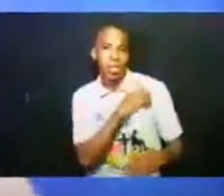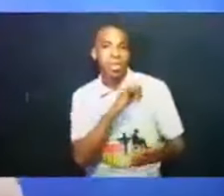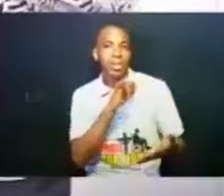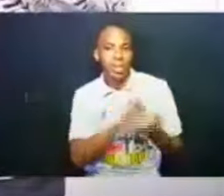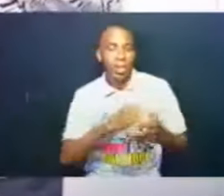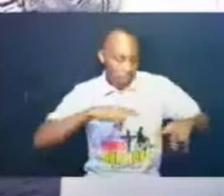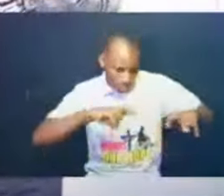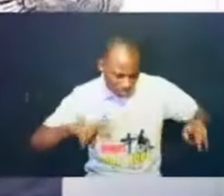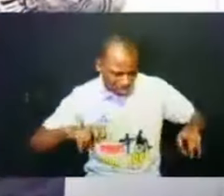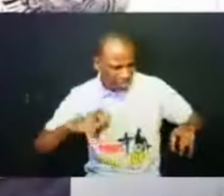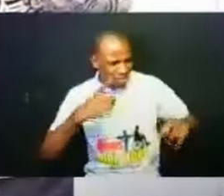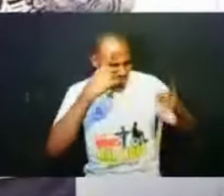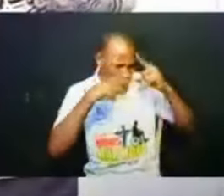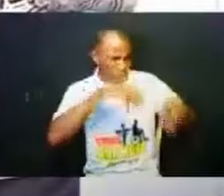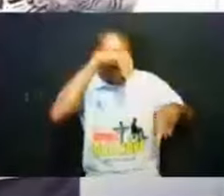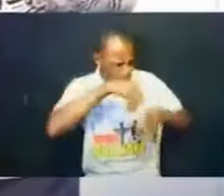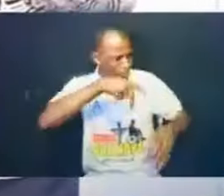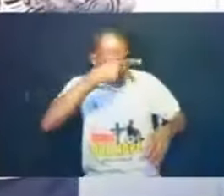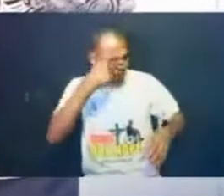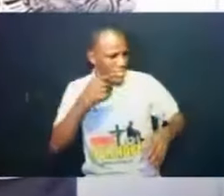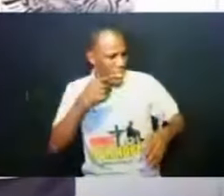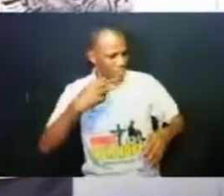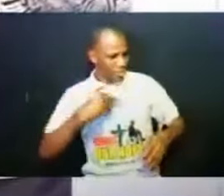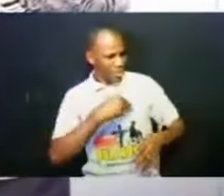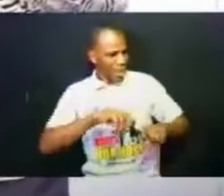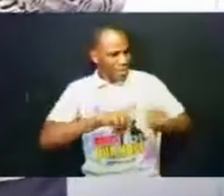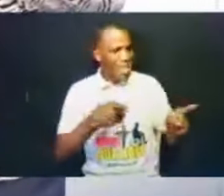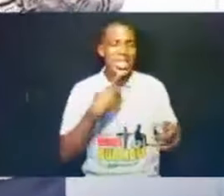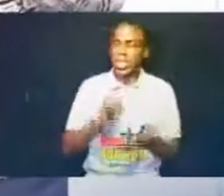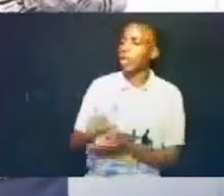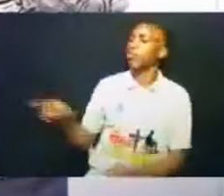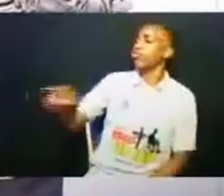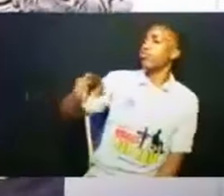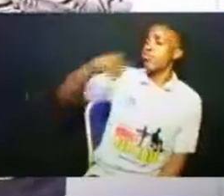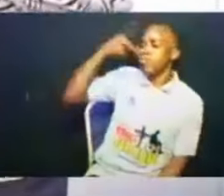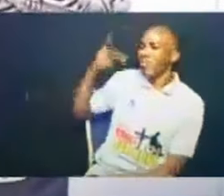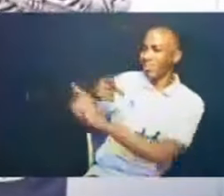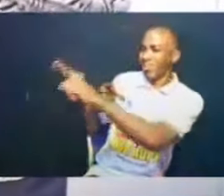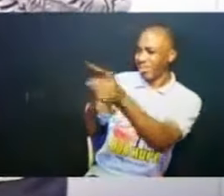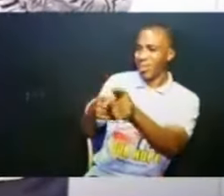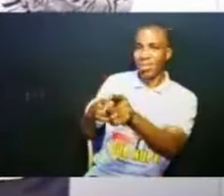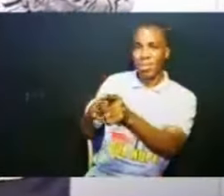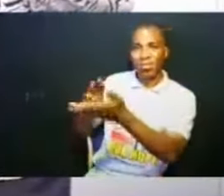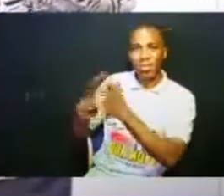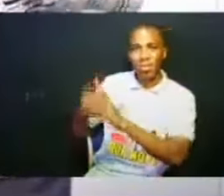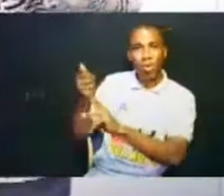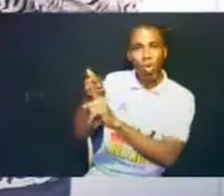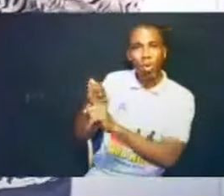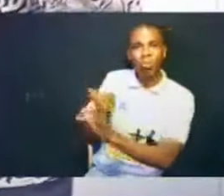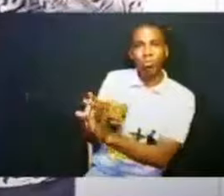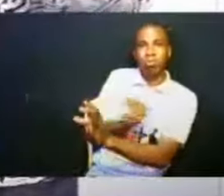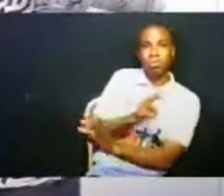are a member of the church. Why do you say, you Pentecost people, something has happened? It is disturbing the spirit.